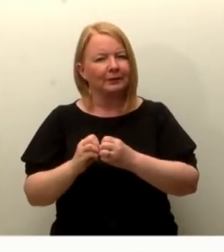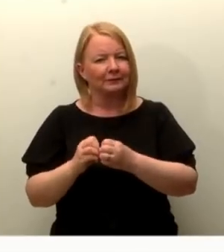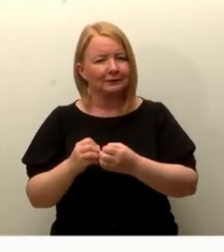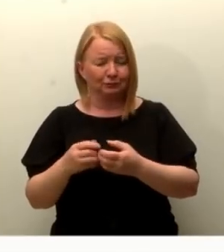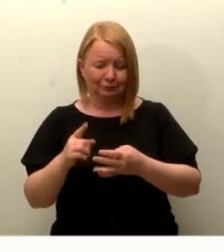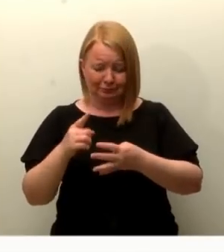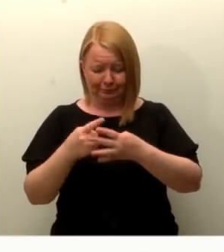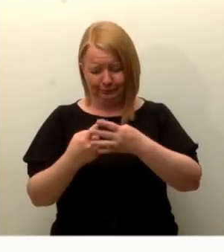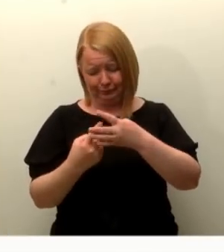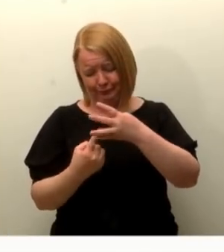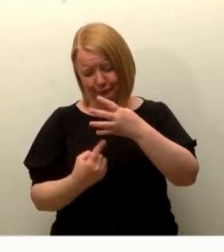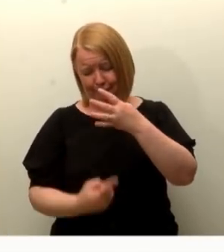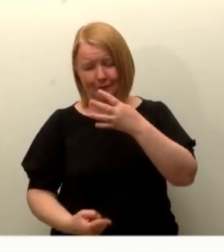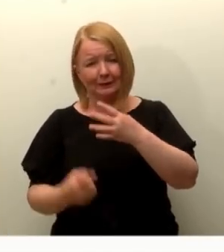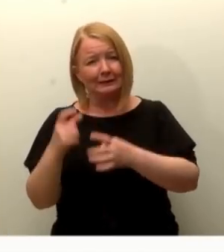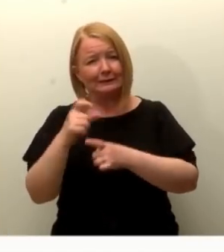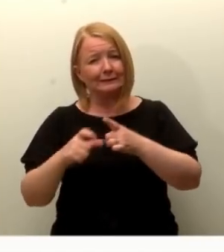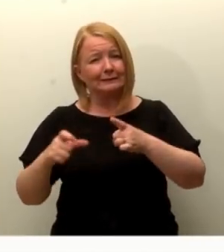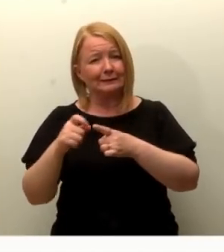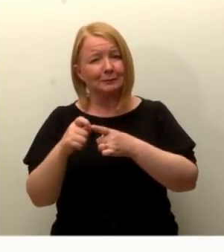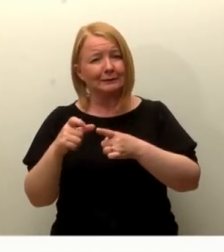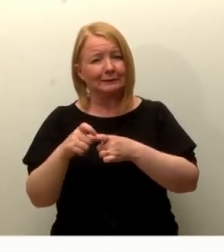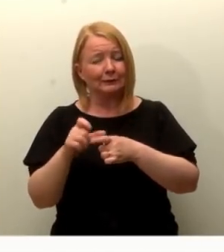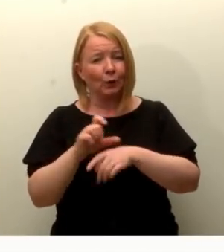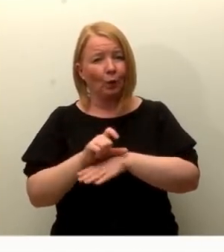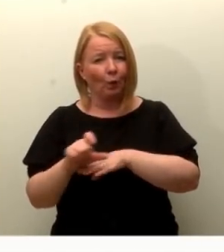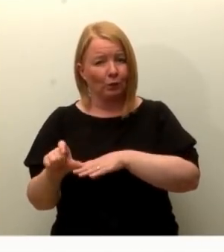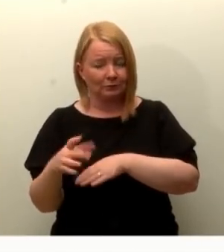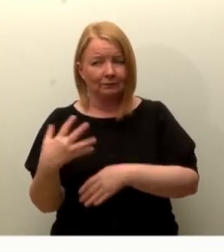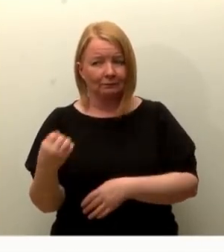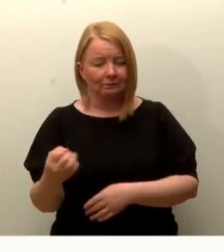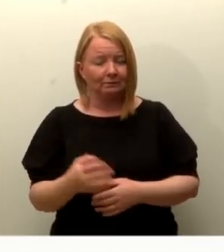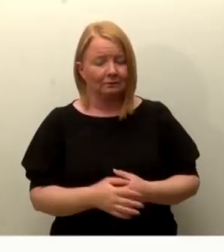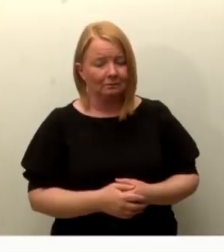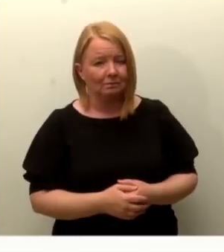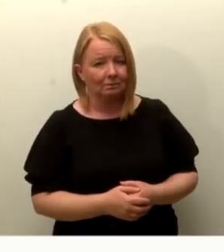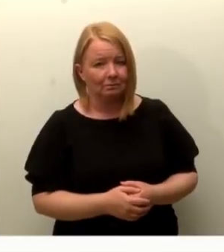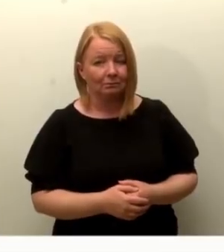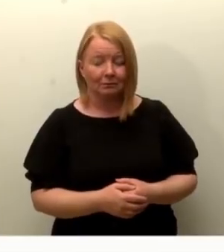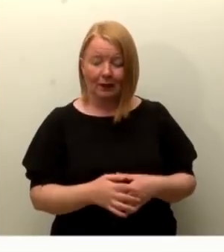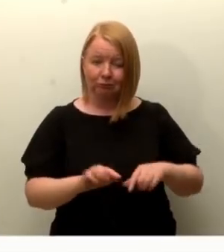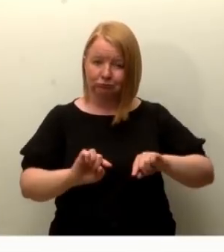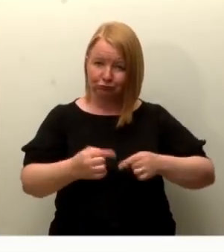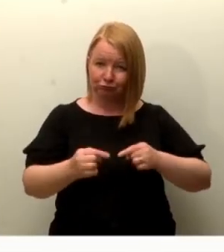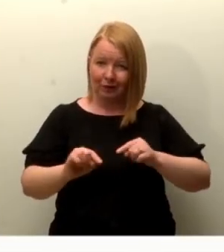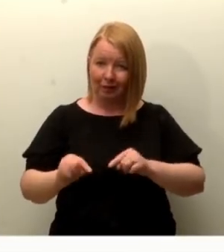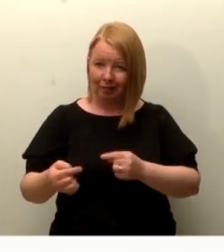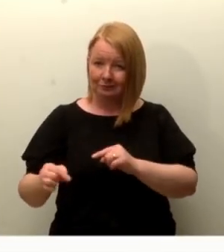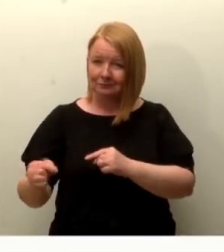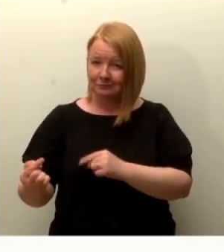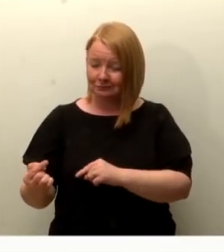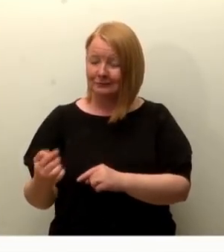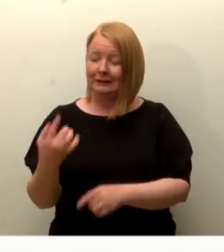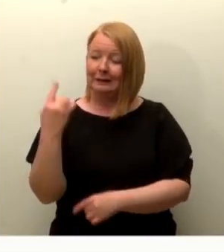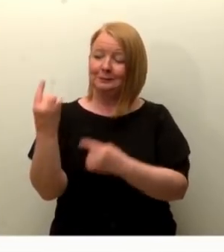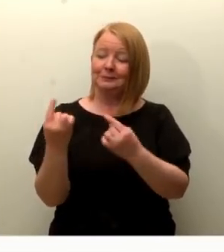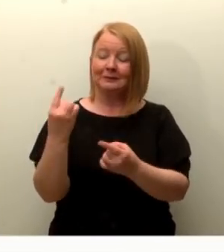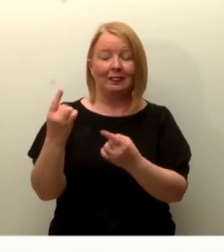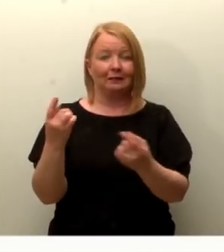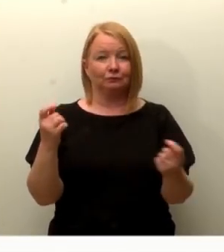many other CPD courses. Under extreme challenges, he has managed to transform